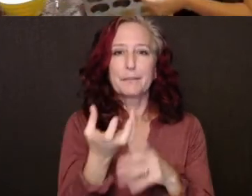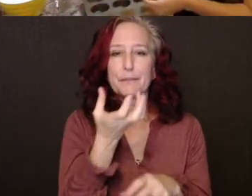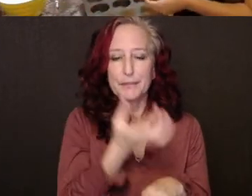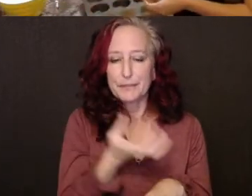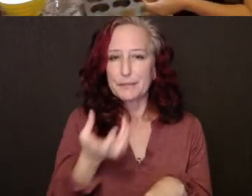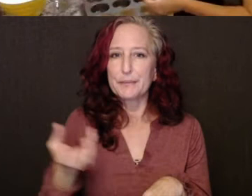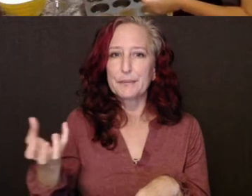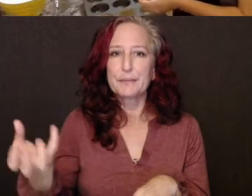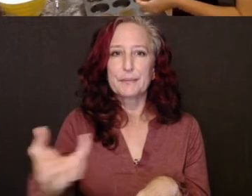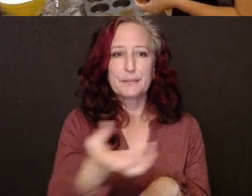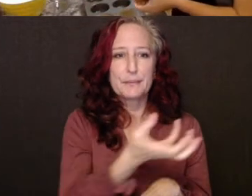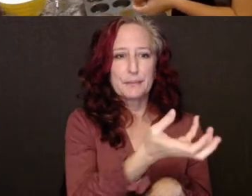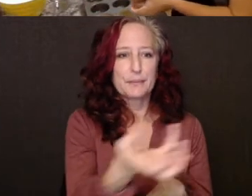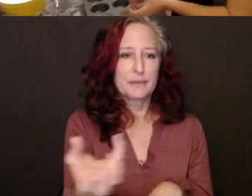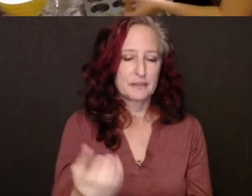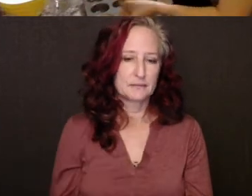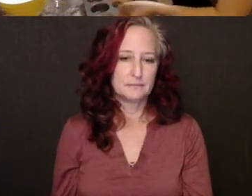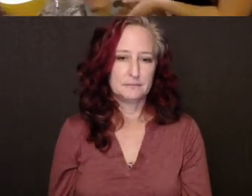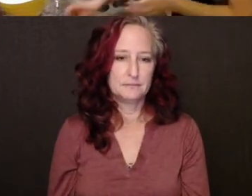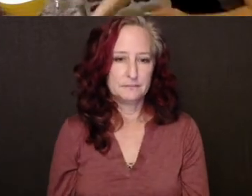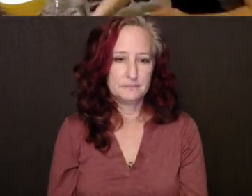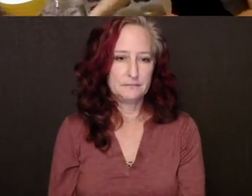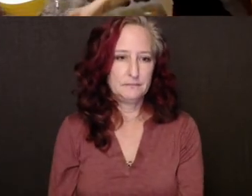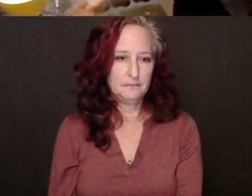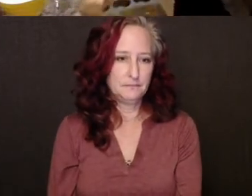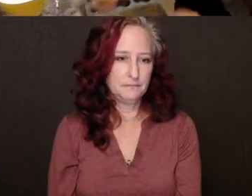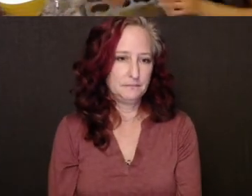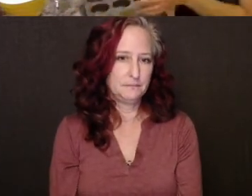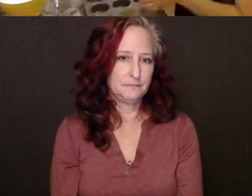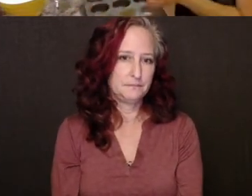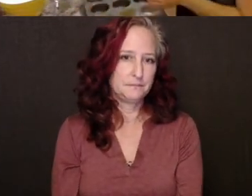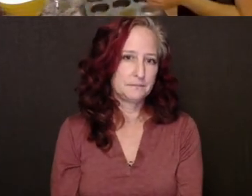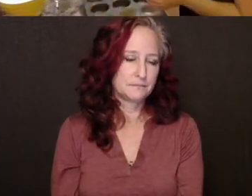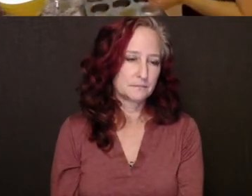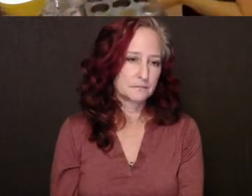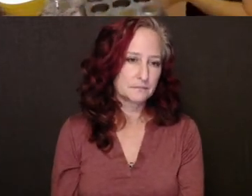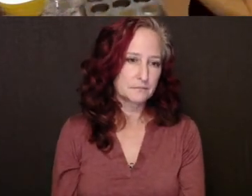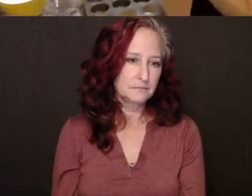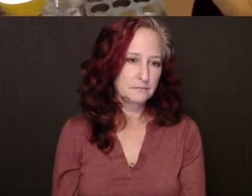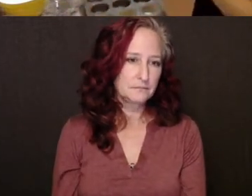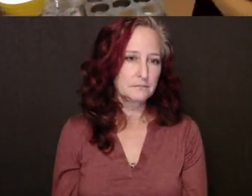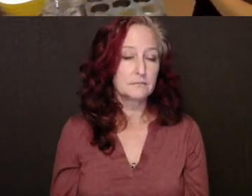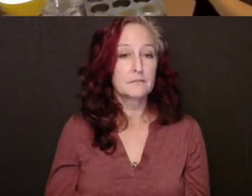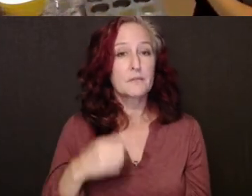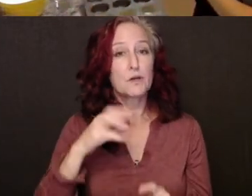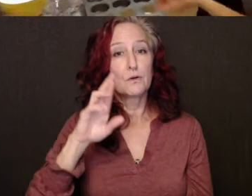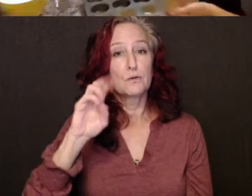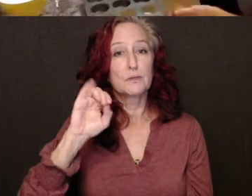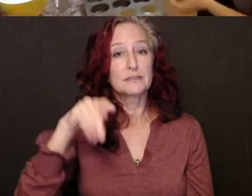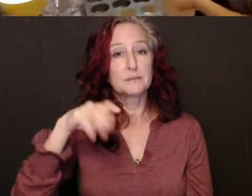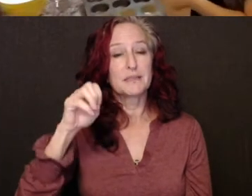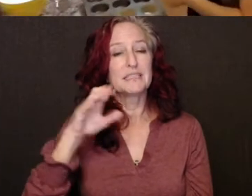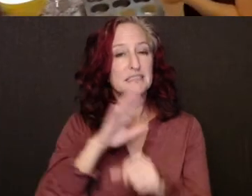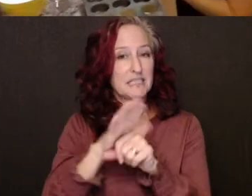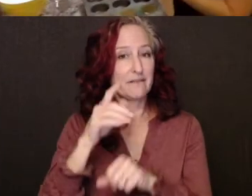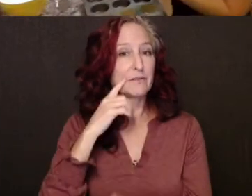bake, as you practice, right? So I accidentally got a little batter. So now I have my